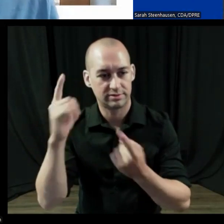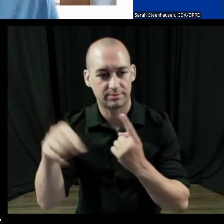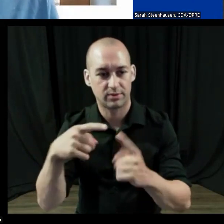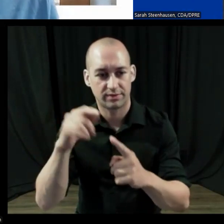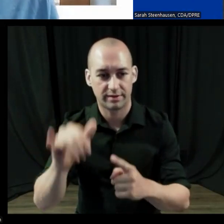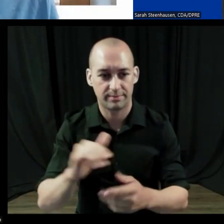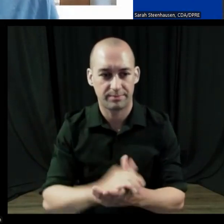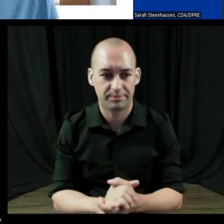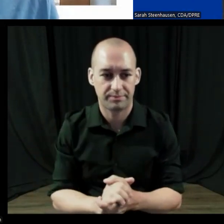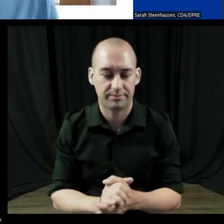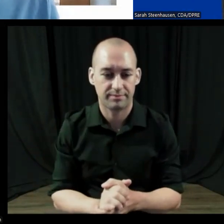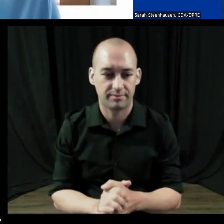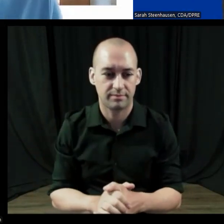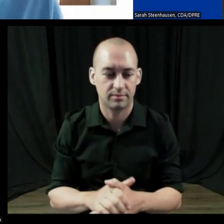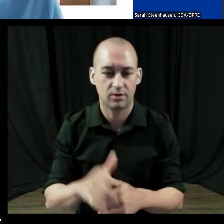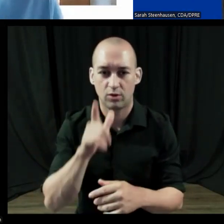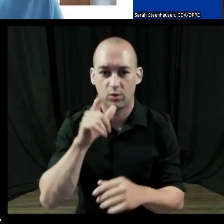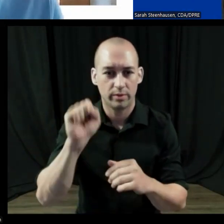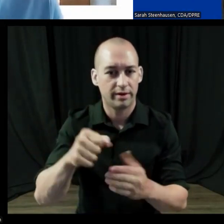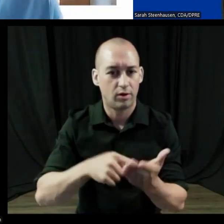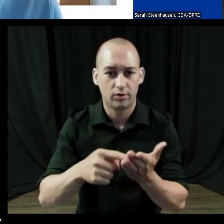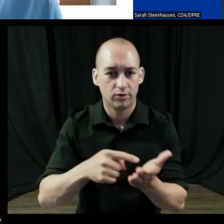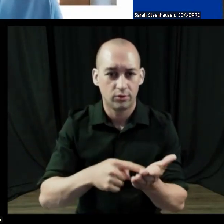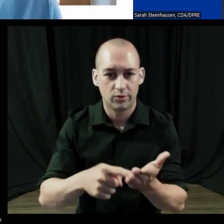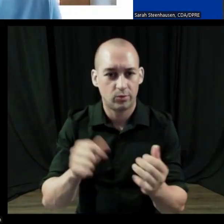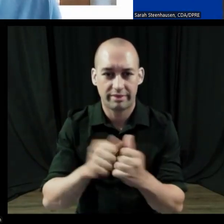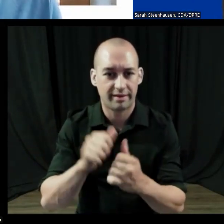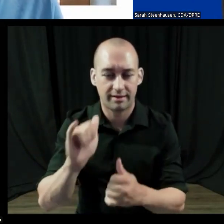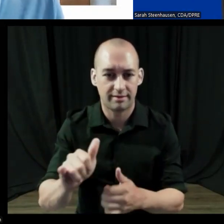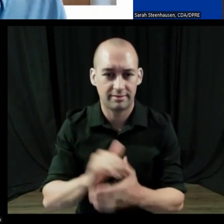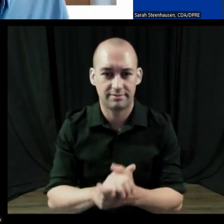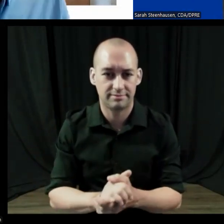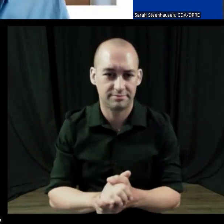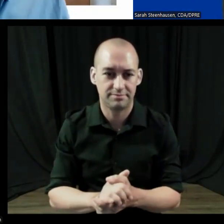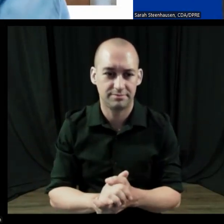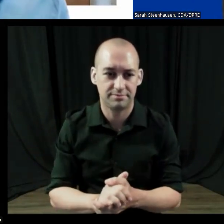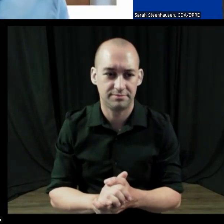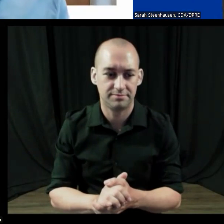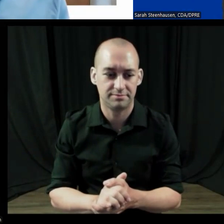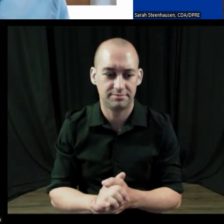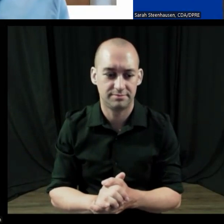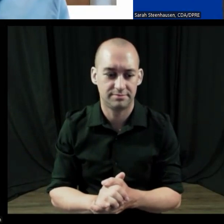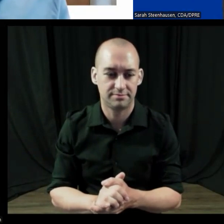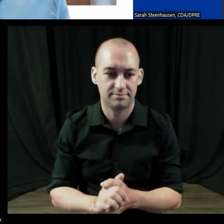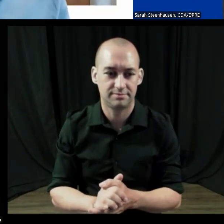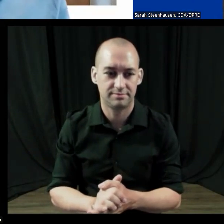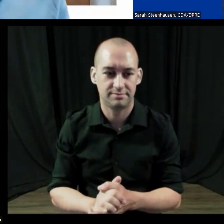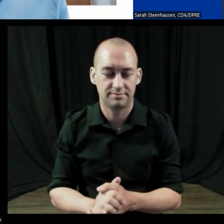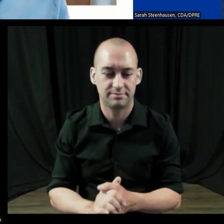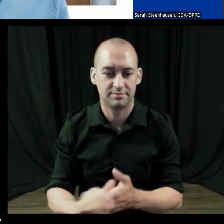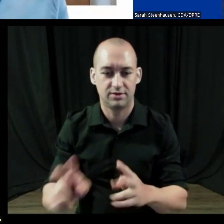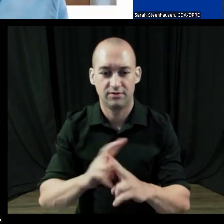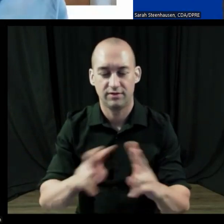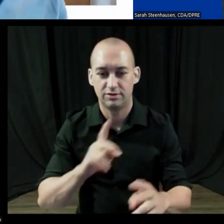could argue? Who could argue with that? I mean, that is very true. Early